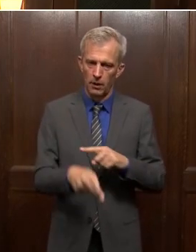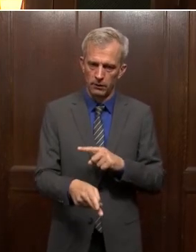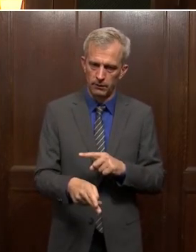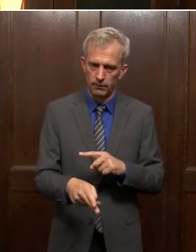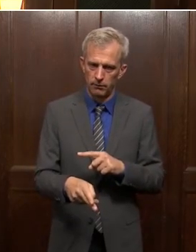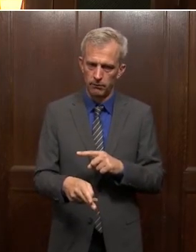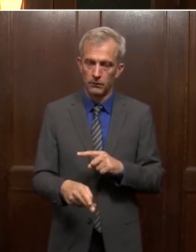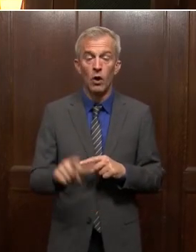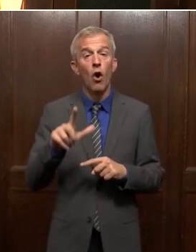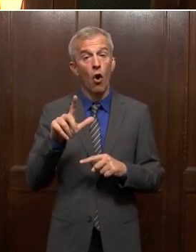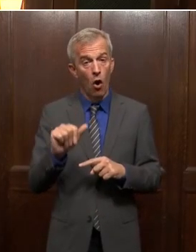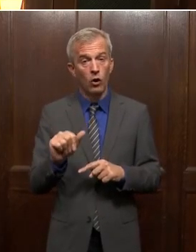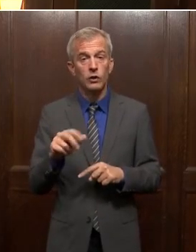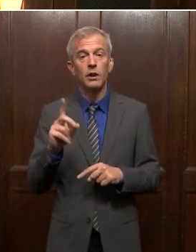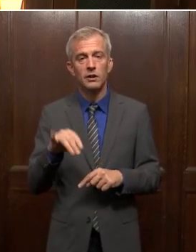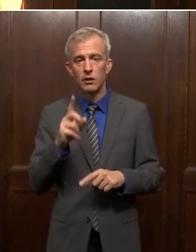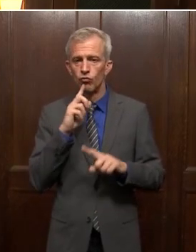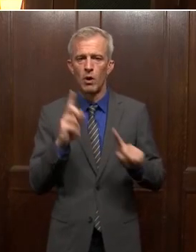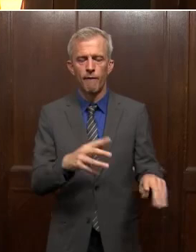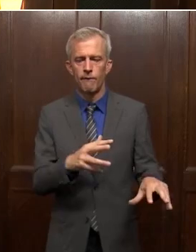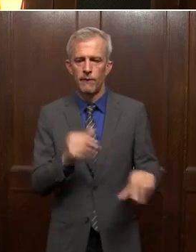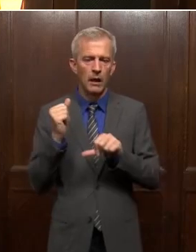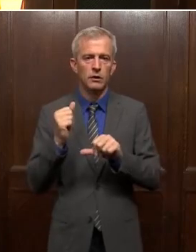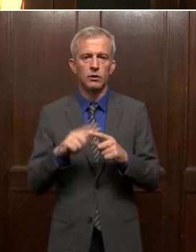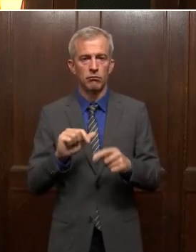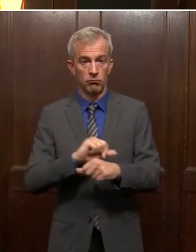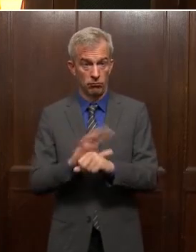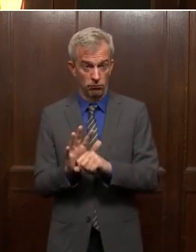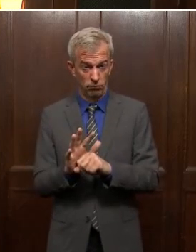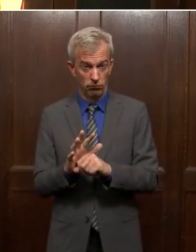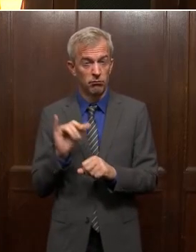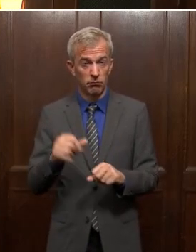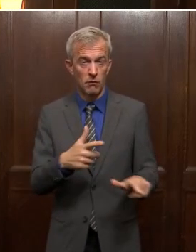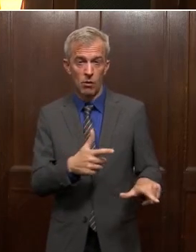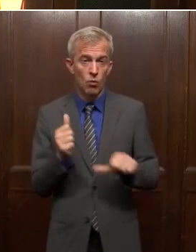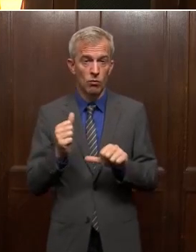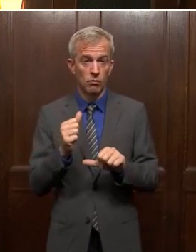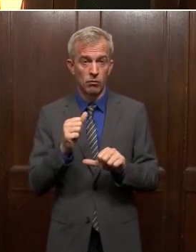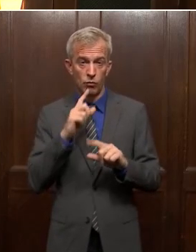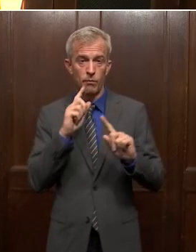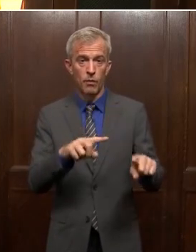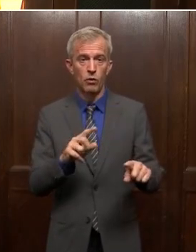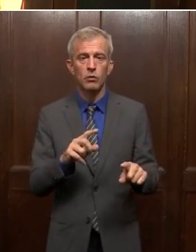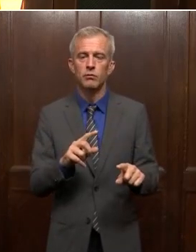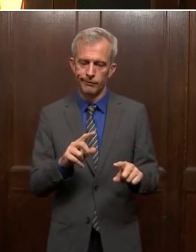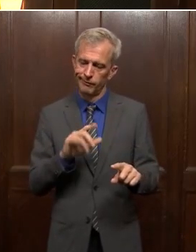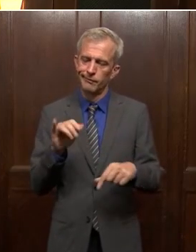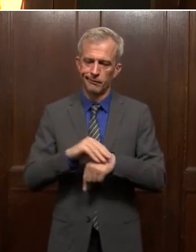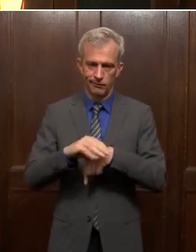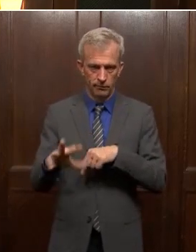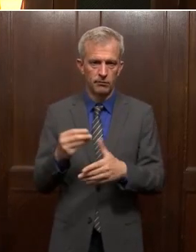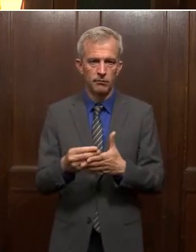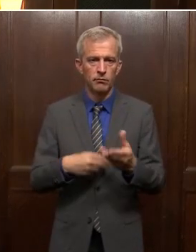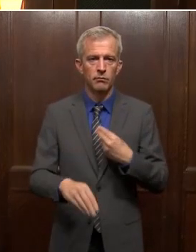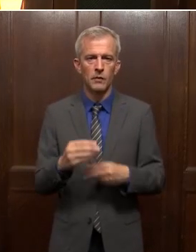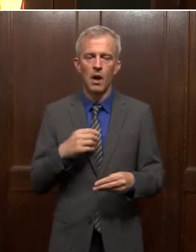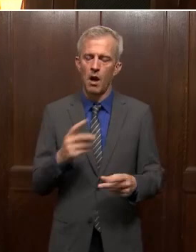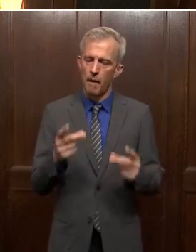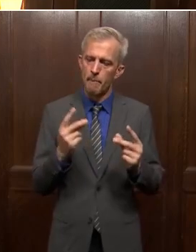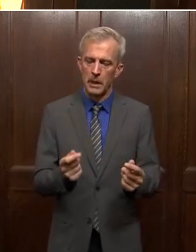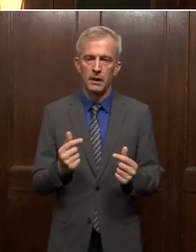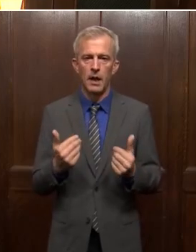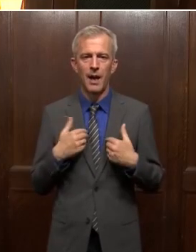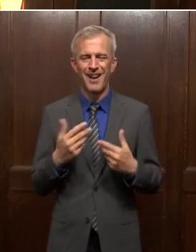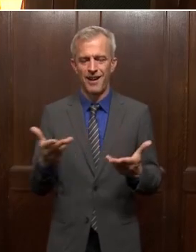Angeles reacted swiftly to COVID-19, and that quick response also extended to our budget. I immediately implemented a